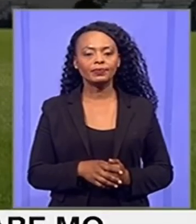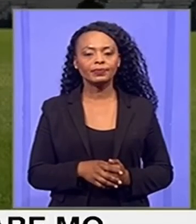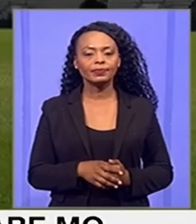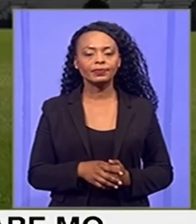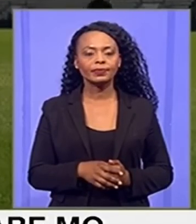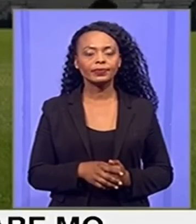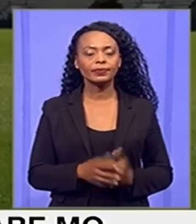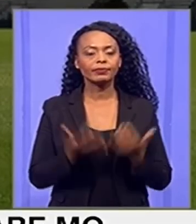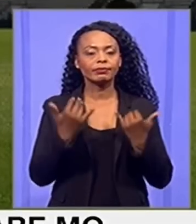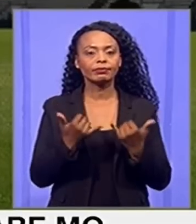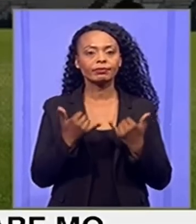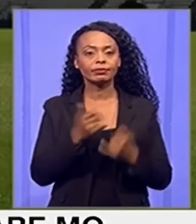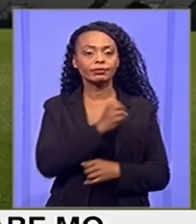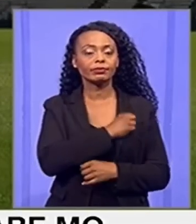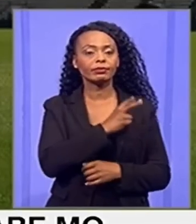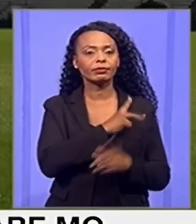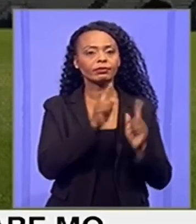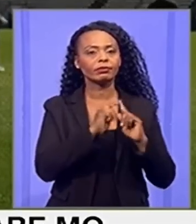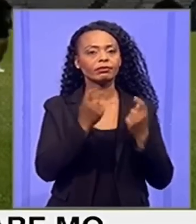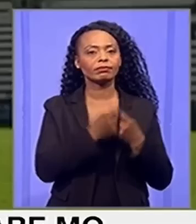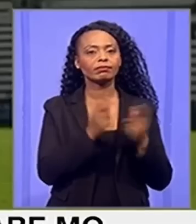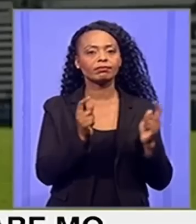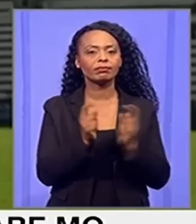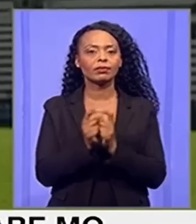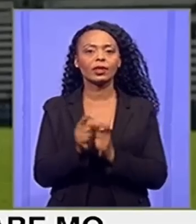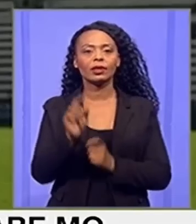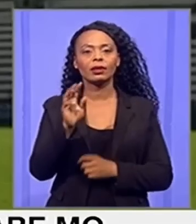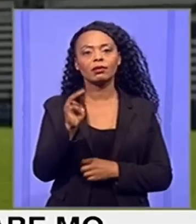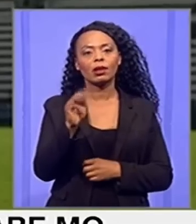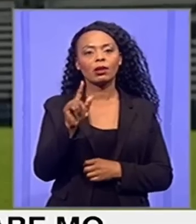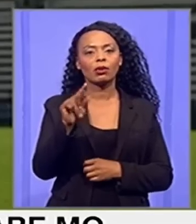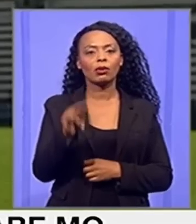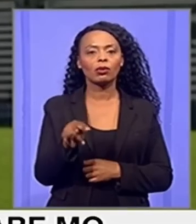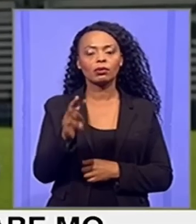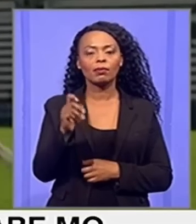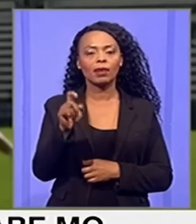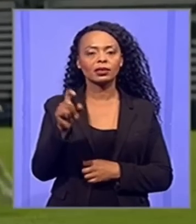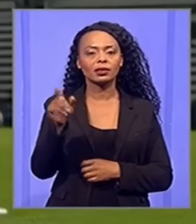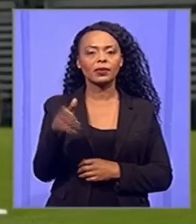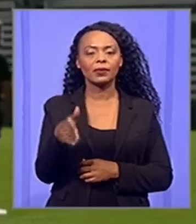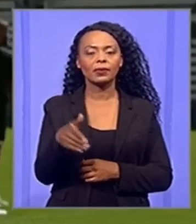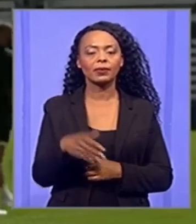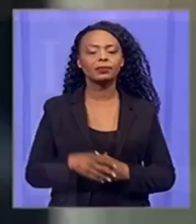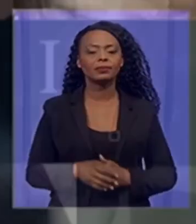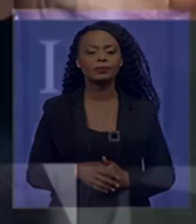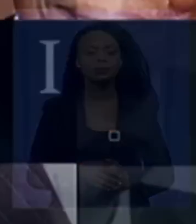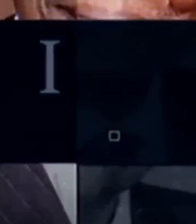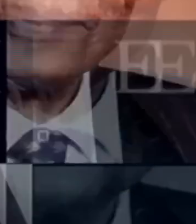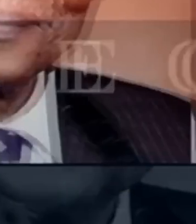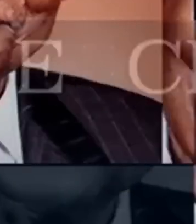Setlhopha sa di-Springboks se tsena mo motshamekong wa bobedi ntle le Malcolm Marx.